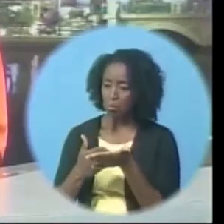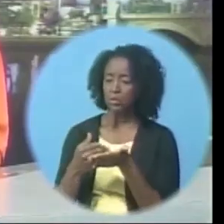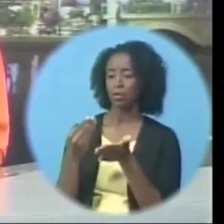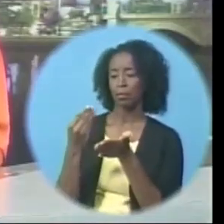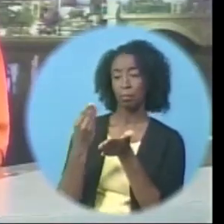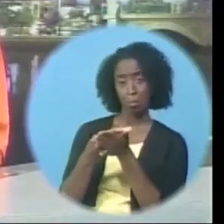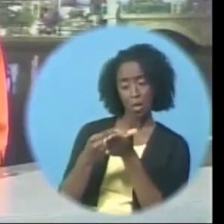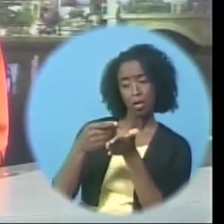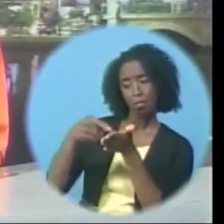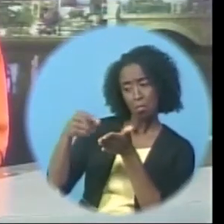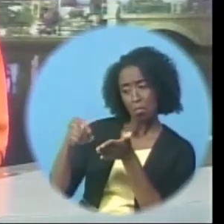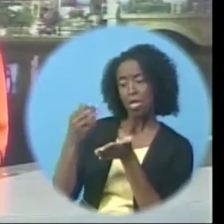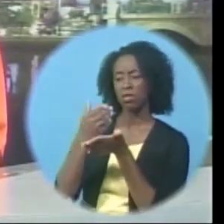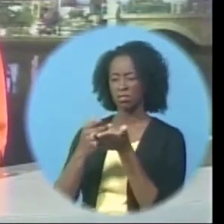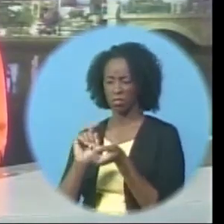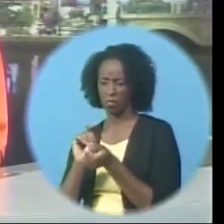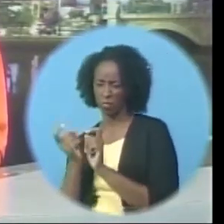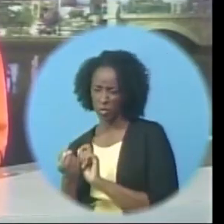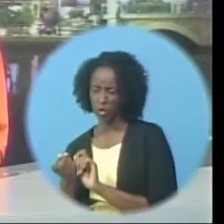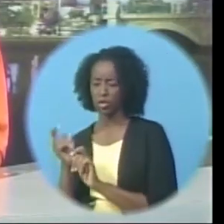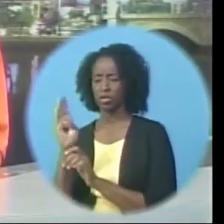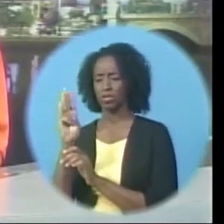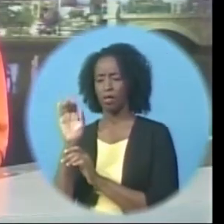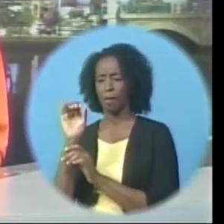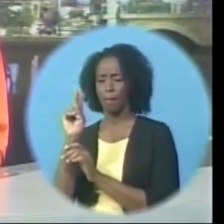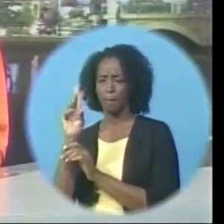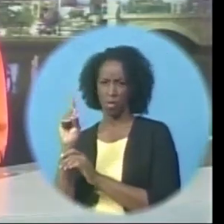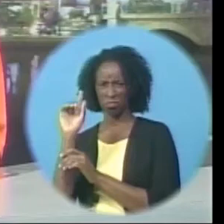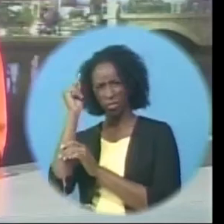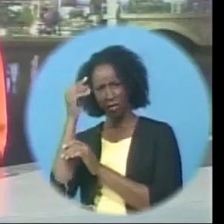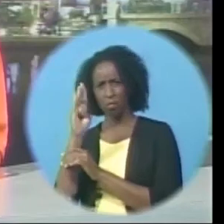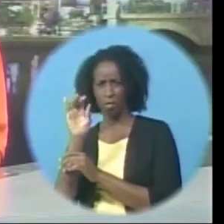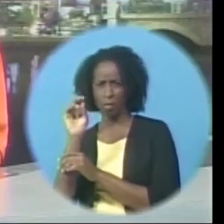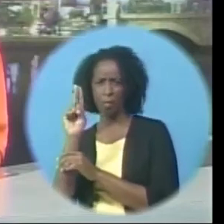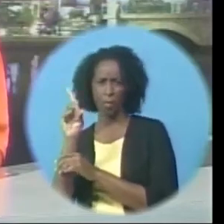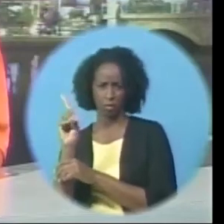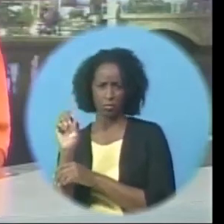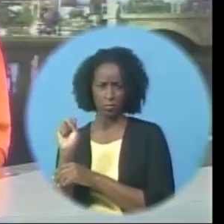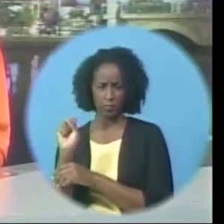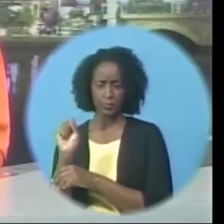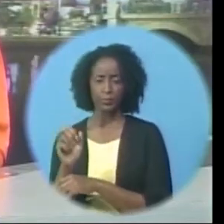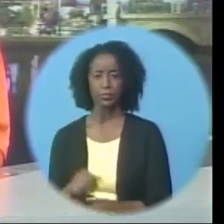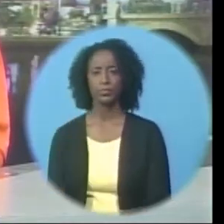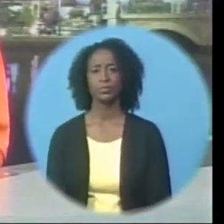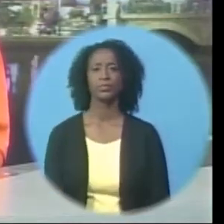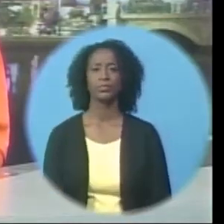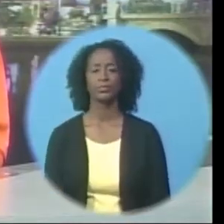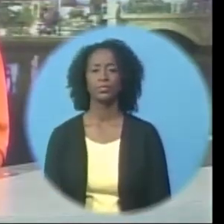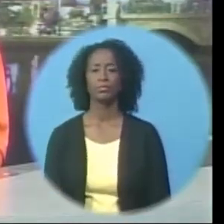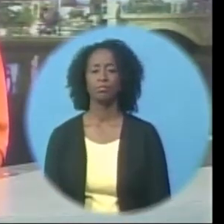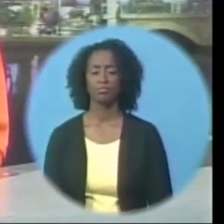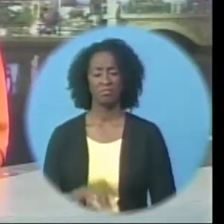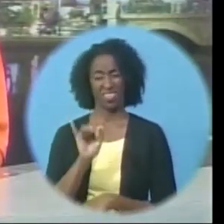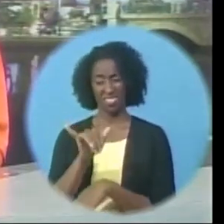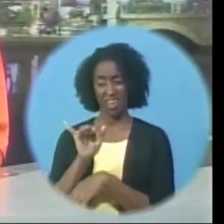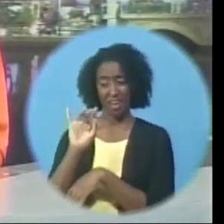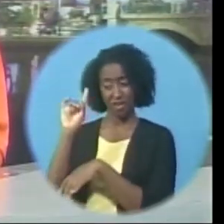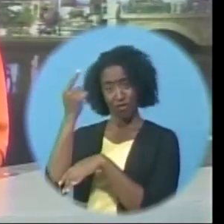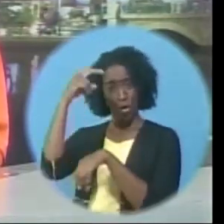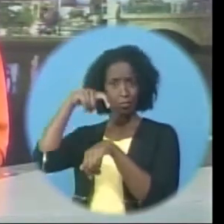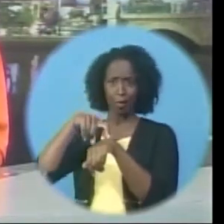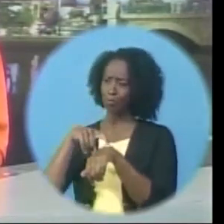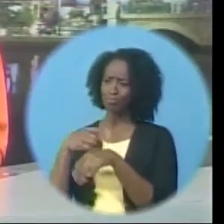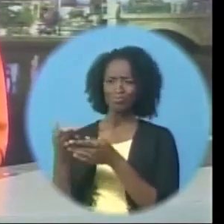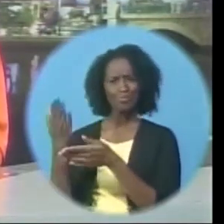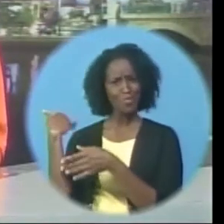scheme through a mixture of cash payments and converting part into government paper. He has defended this method, saying it is